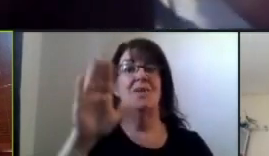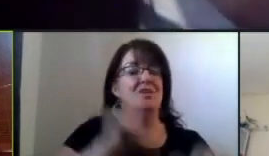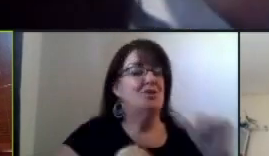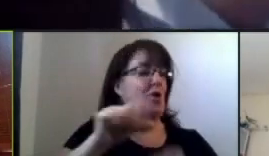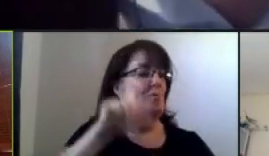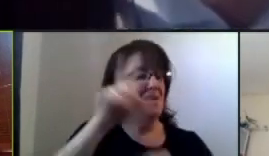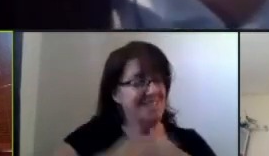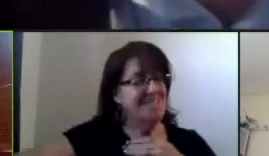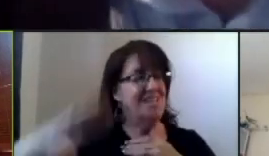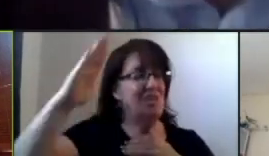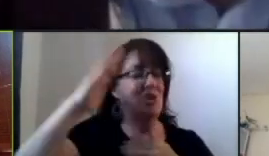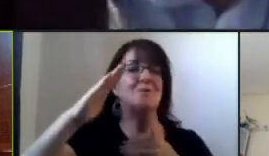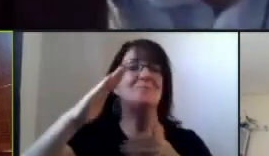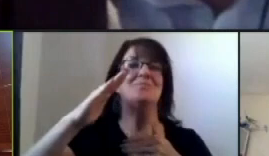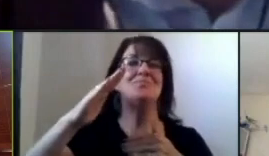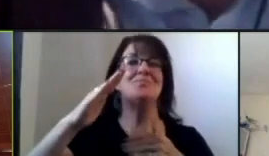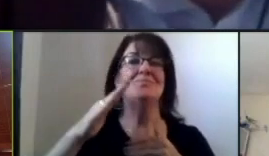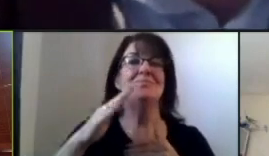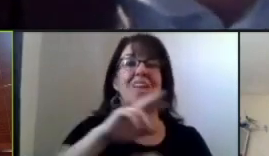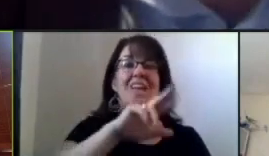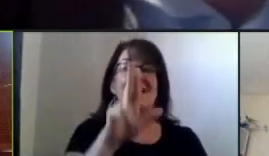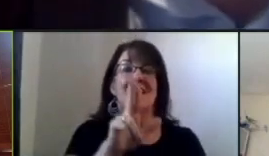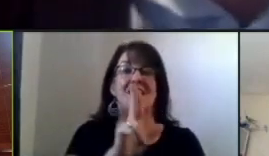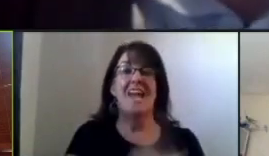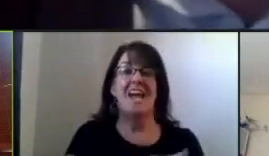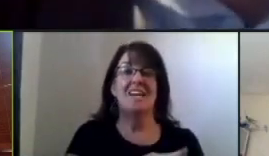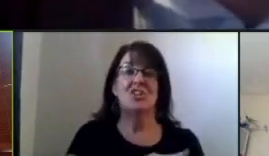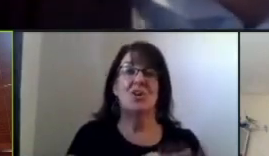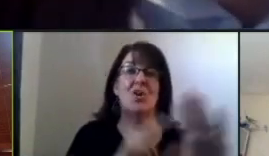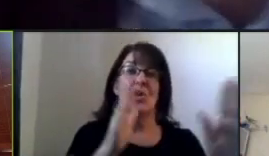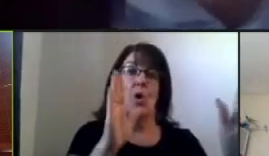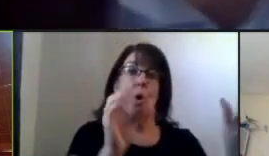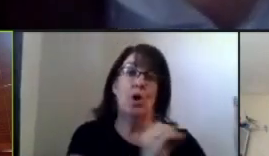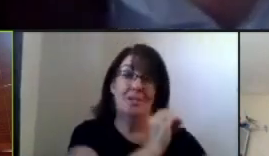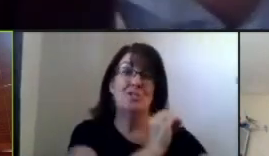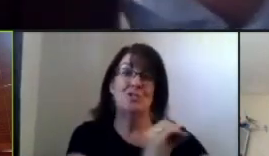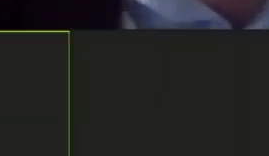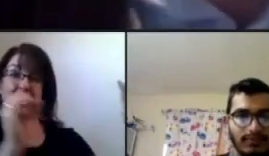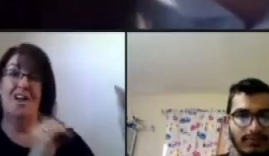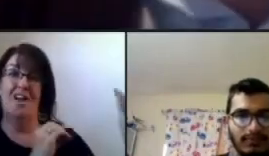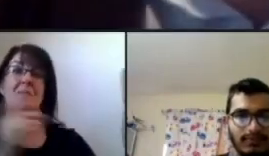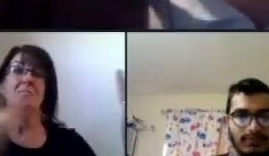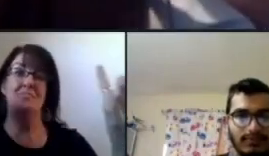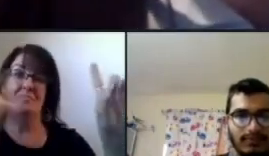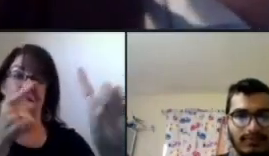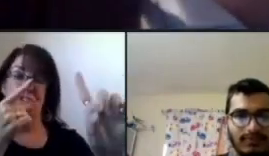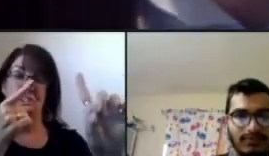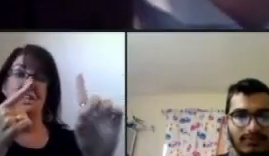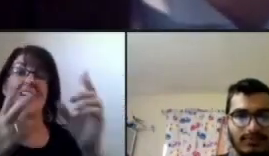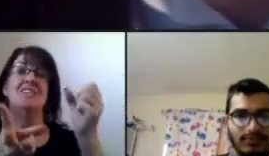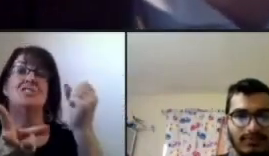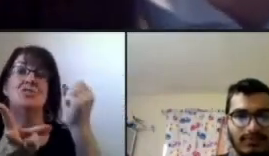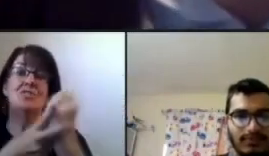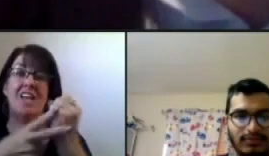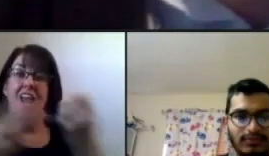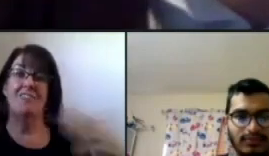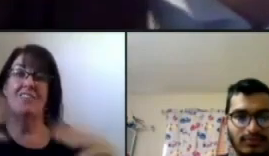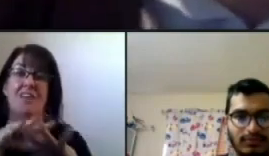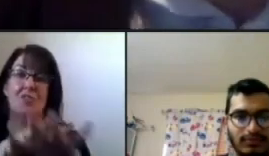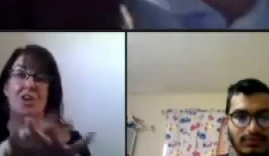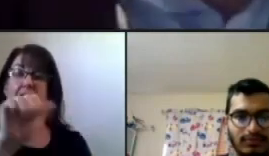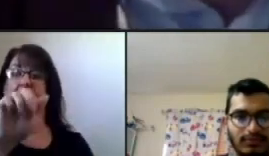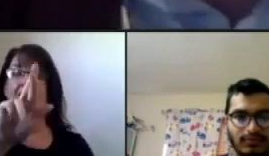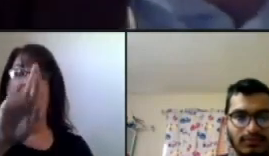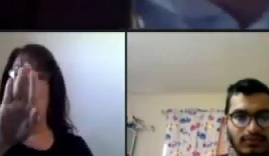on. The National Arab Orchestra, the mission has been to preserve and integrate Arab